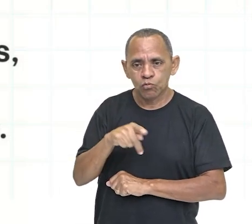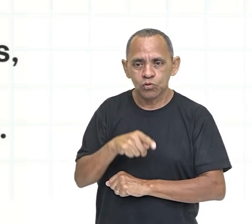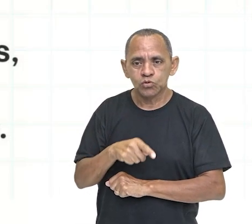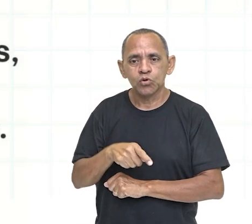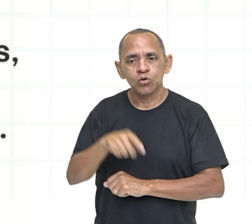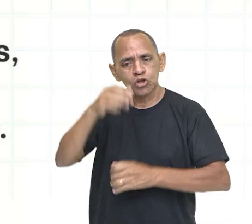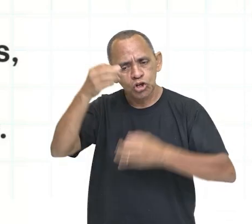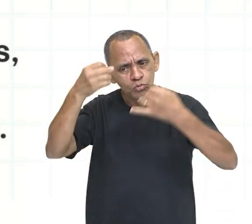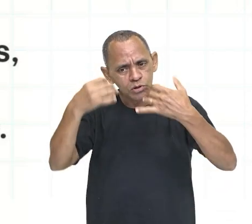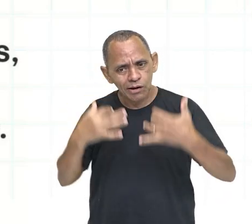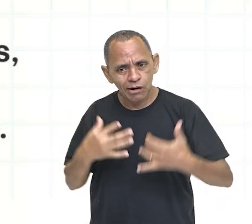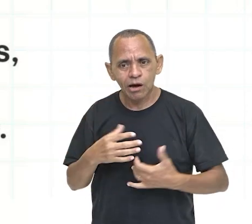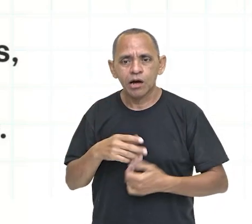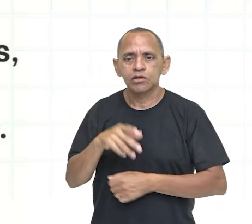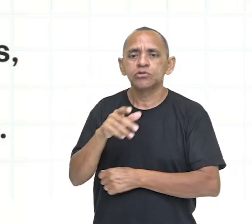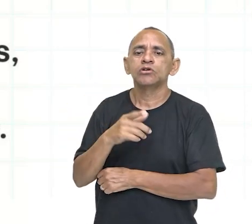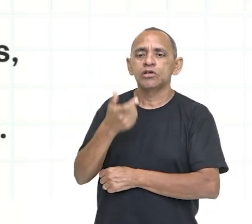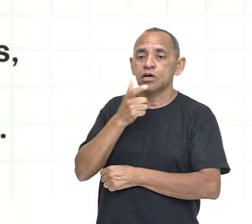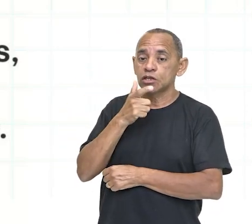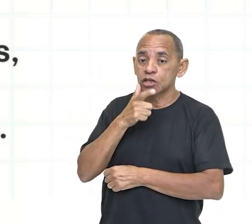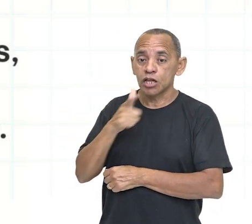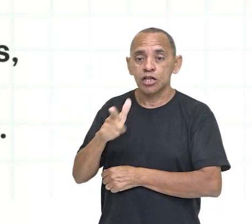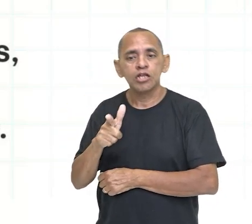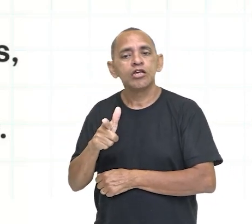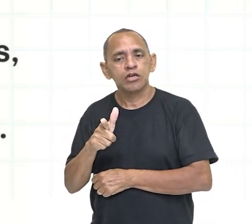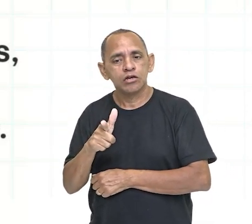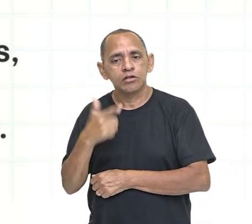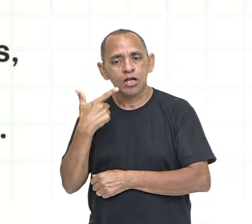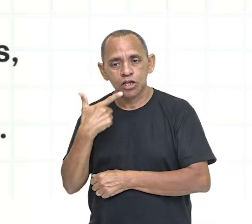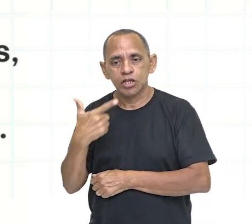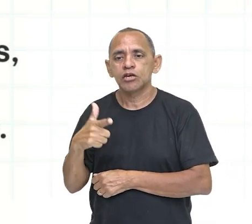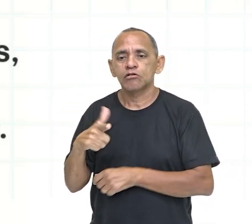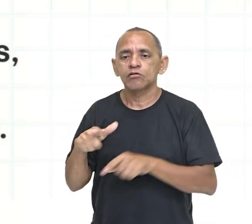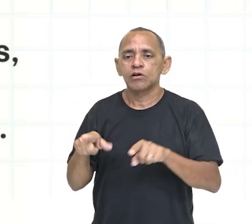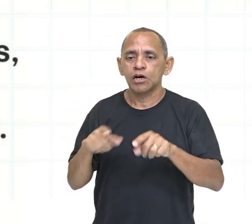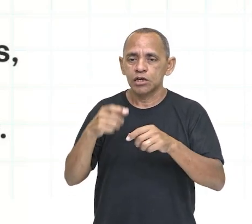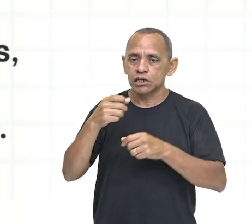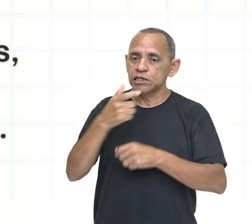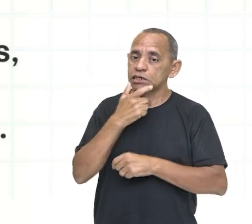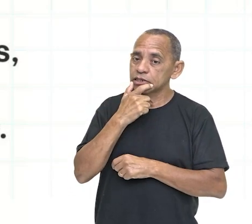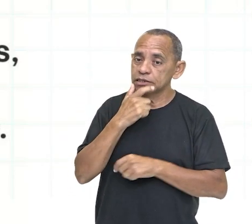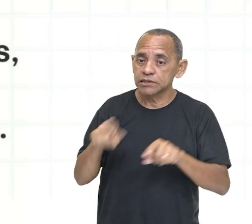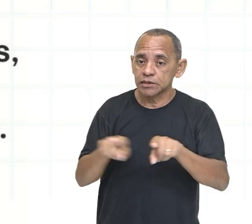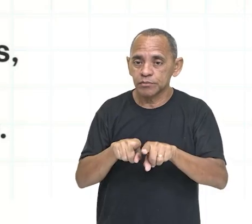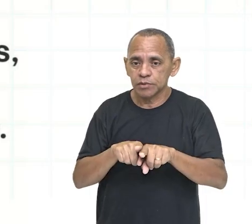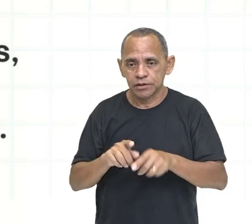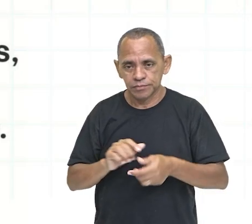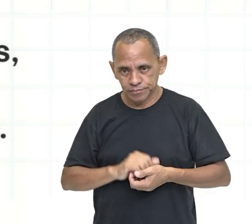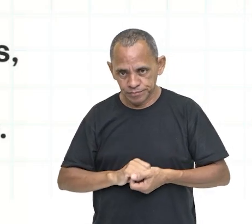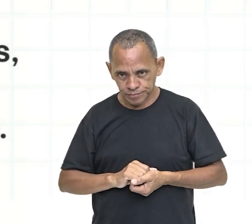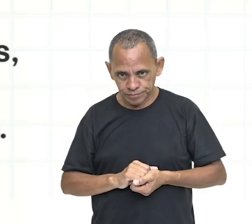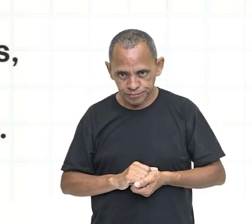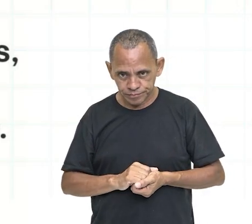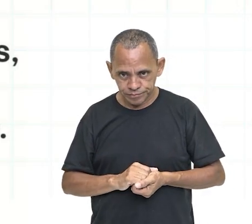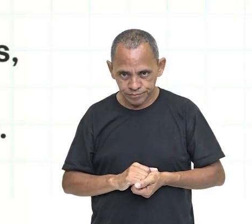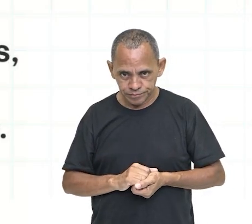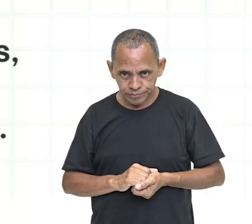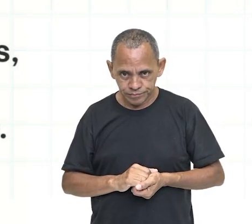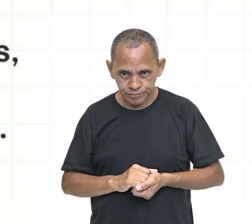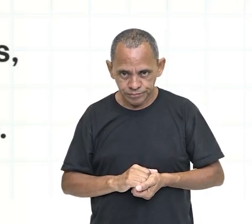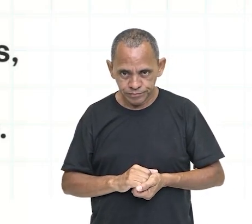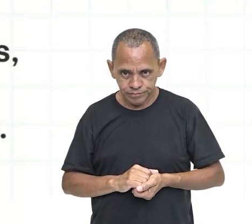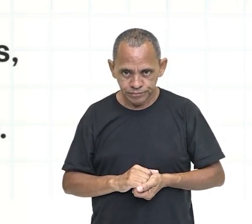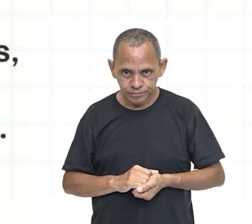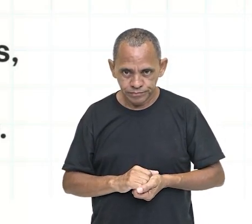the United States. Over the centuries, these colonial powers extended